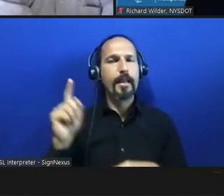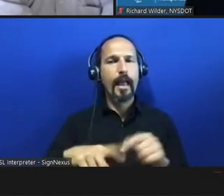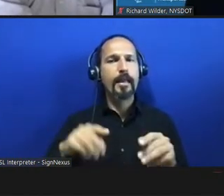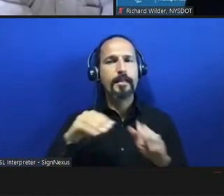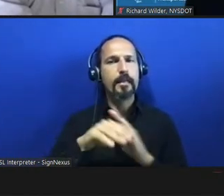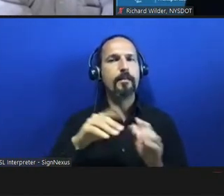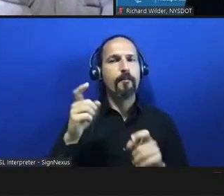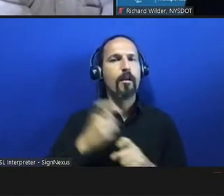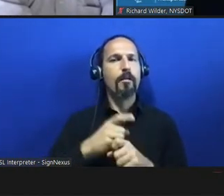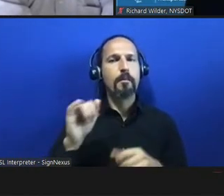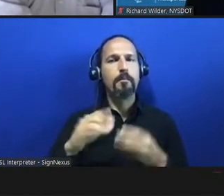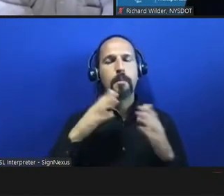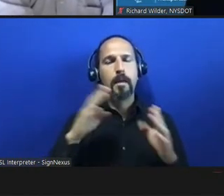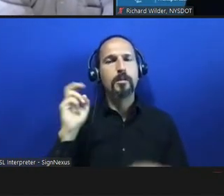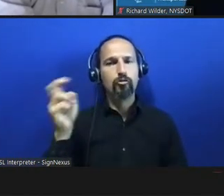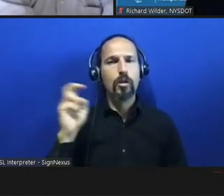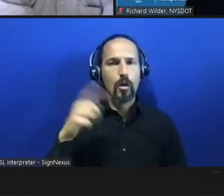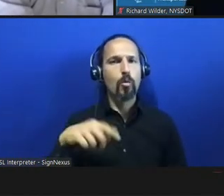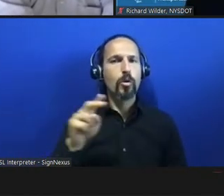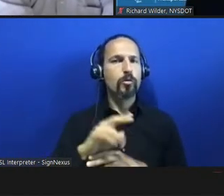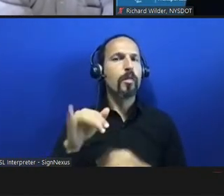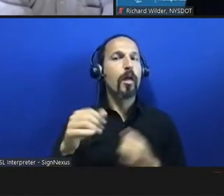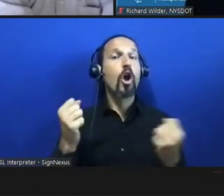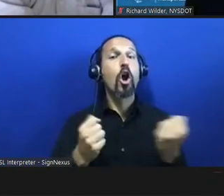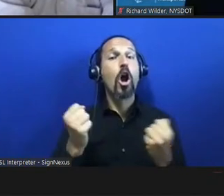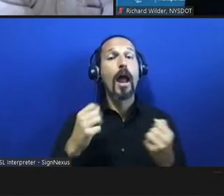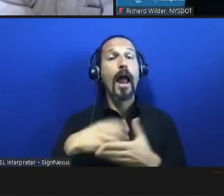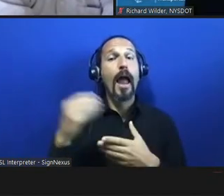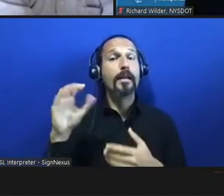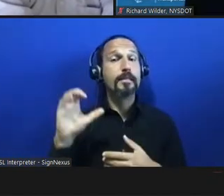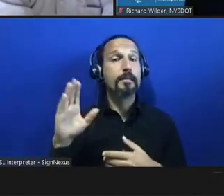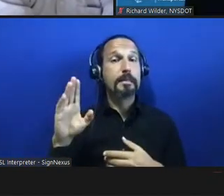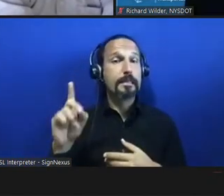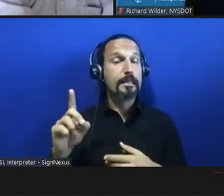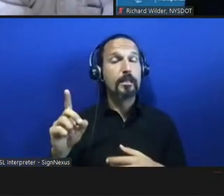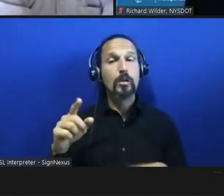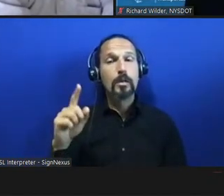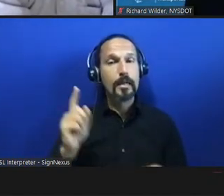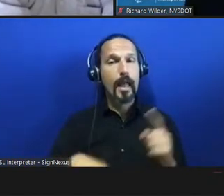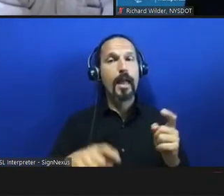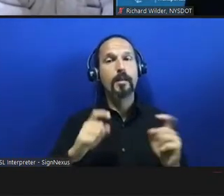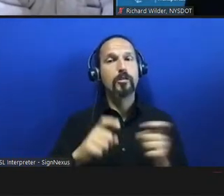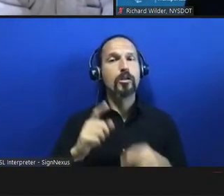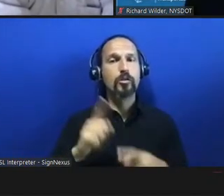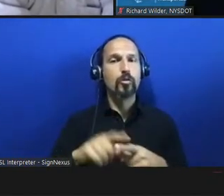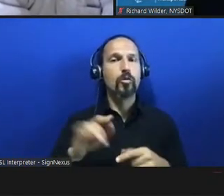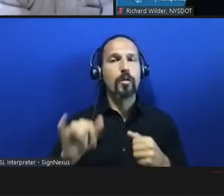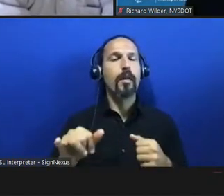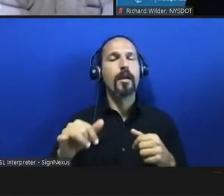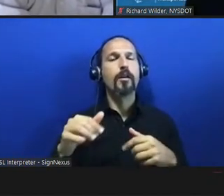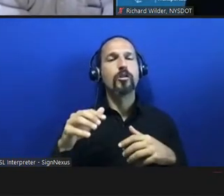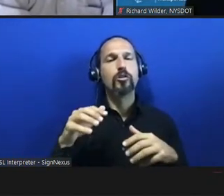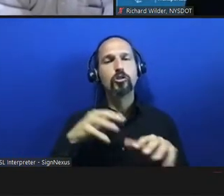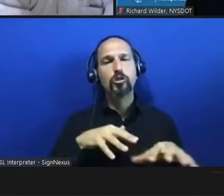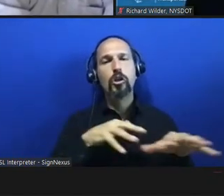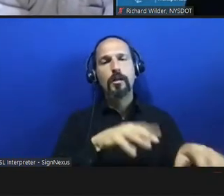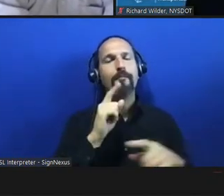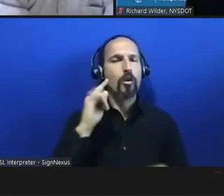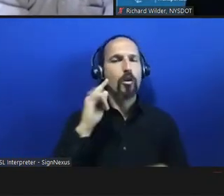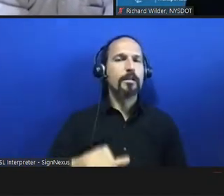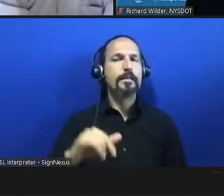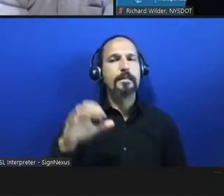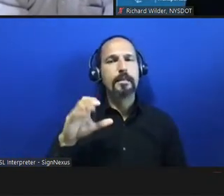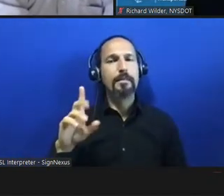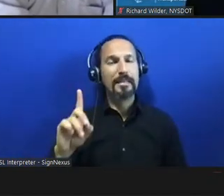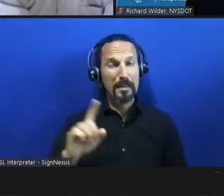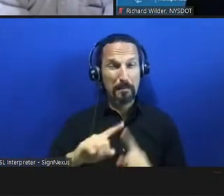by public transit we only use our car to get out of the CBD therefore not contributing to congestion in the CBD yet we will have